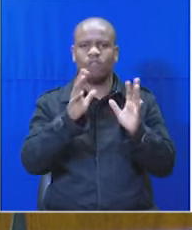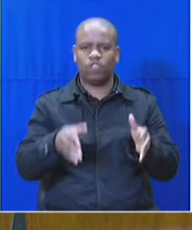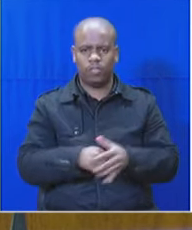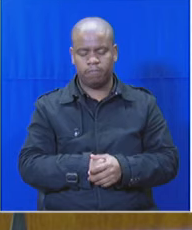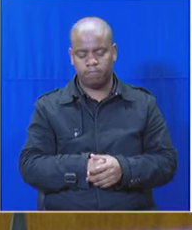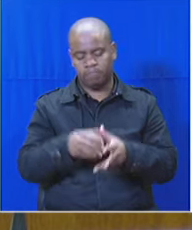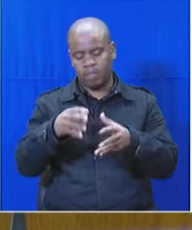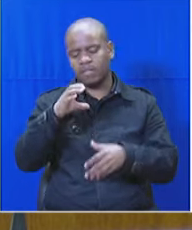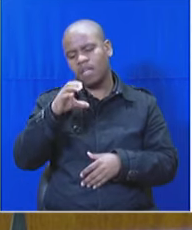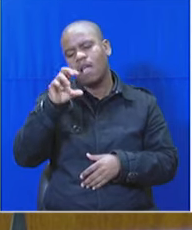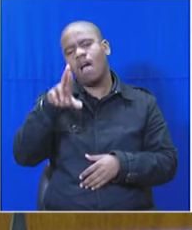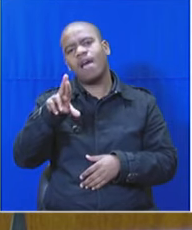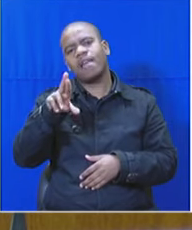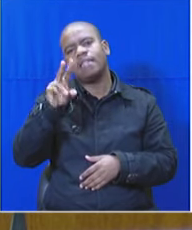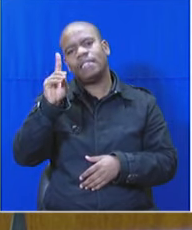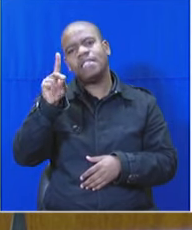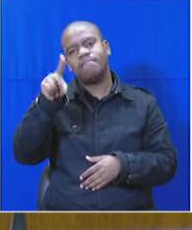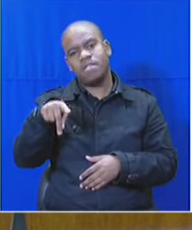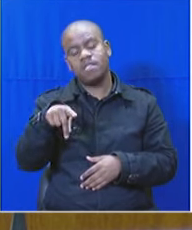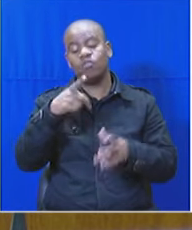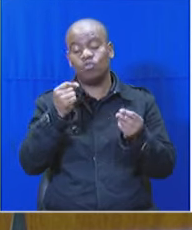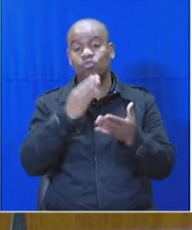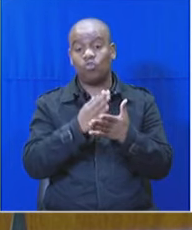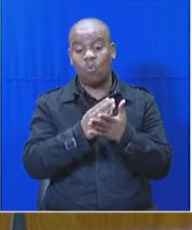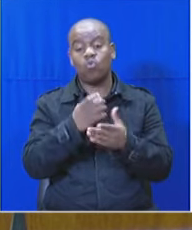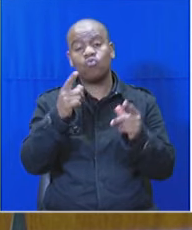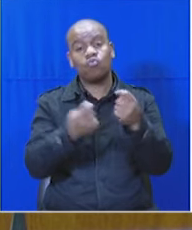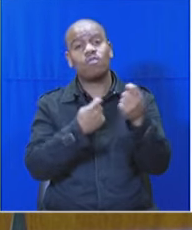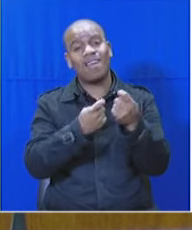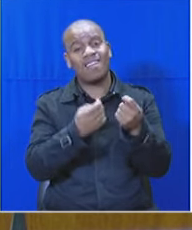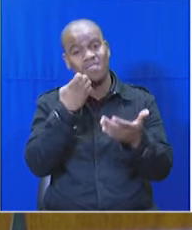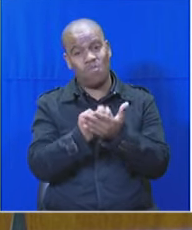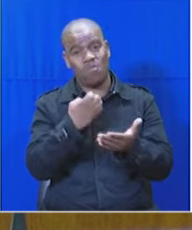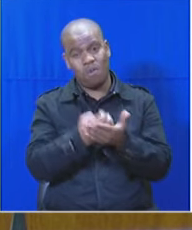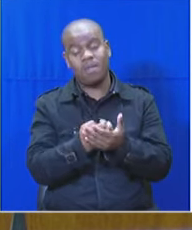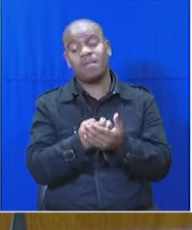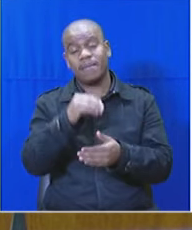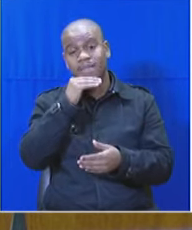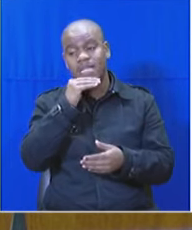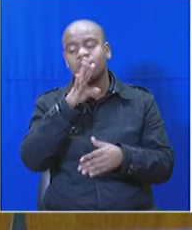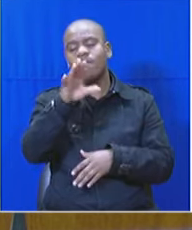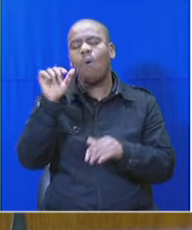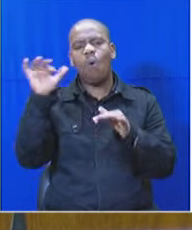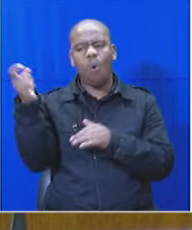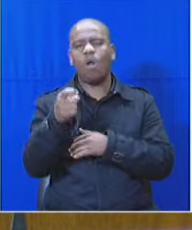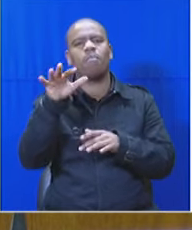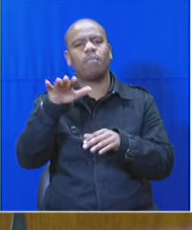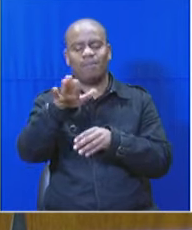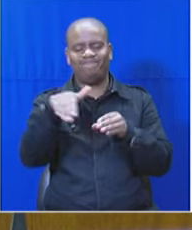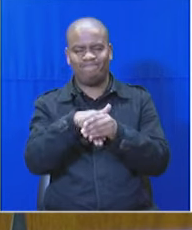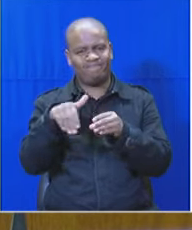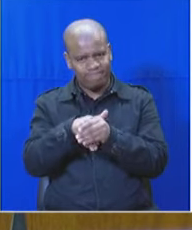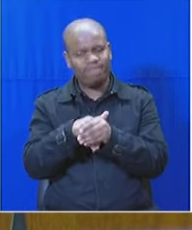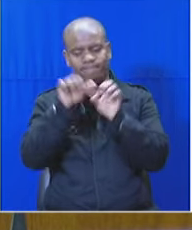this CRDP is to transform the rural economy. That means bringing really benefits to rural people and the